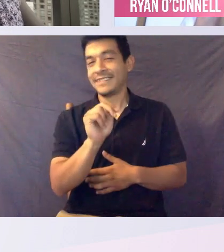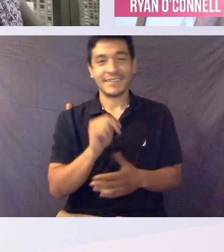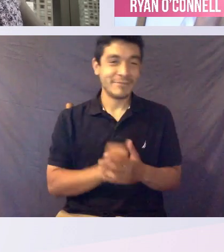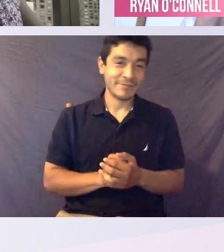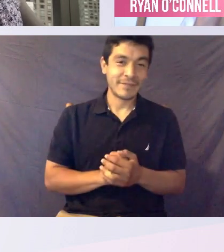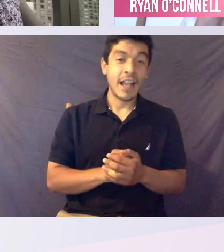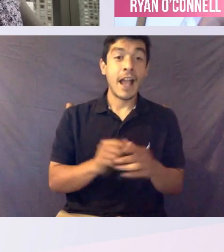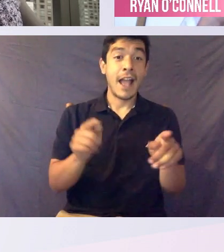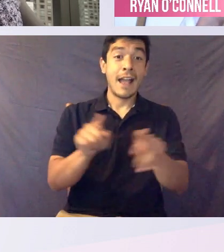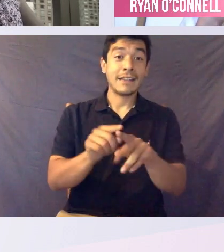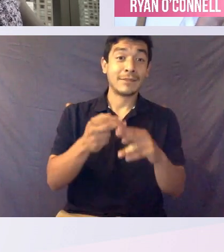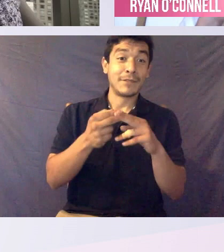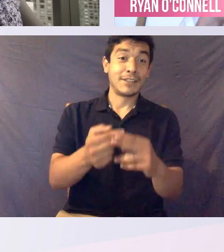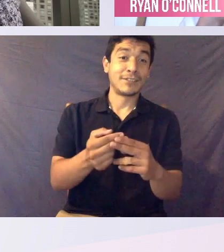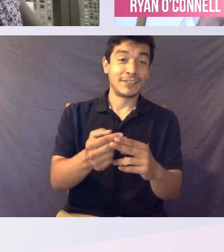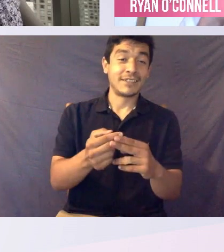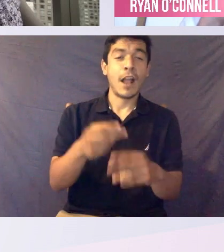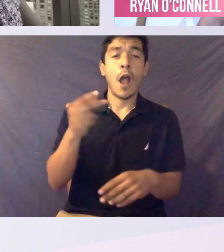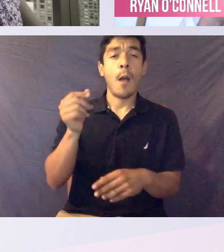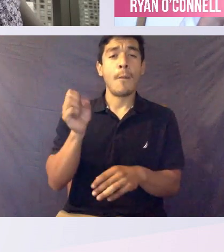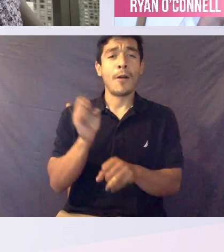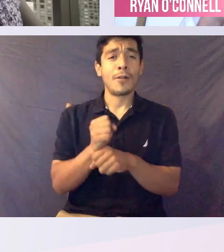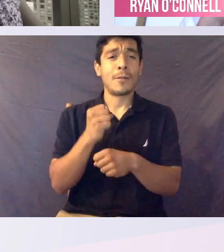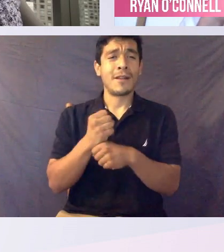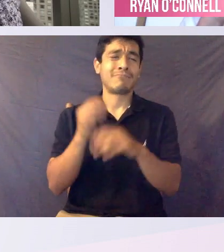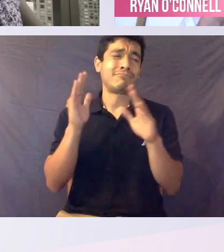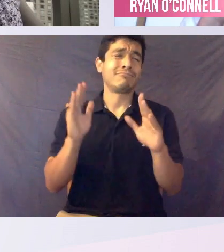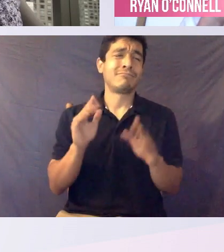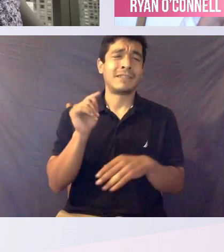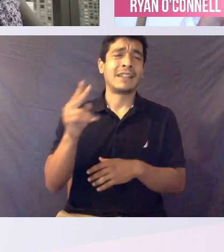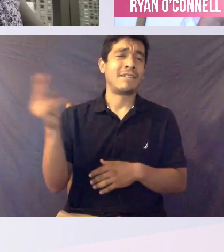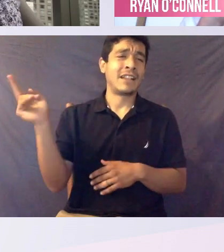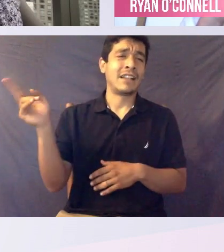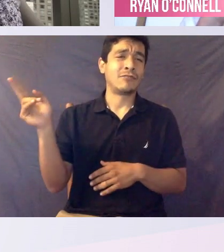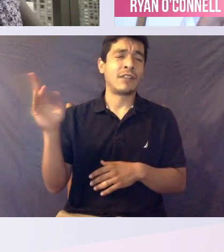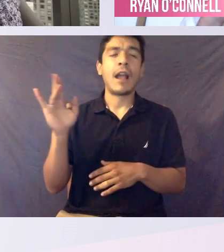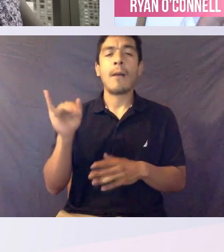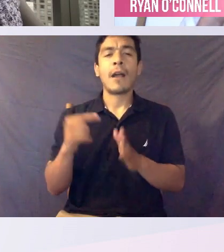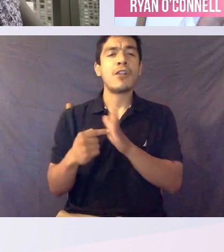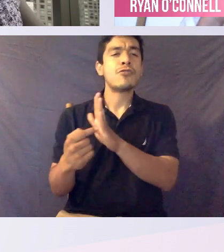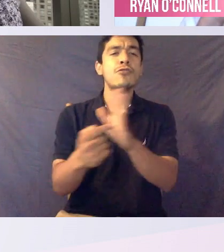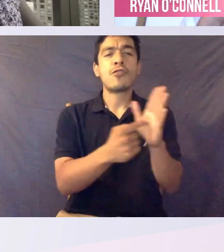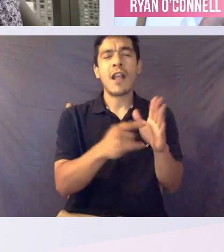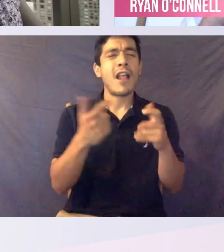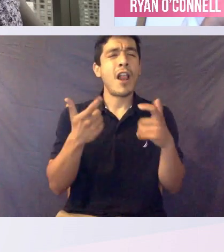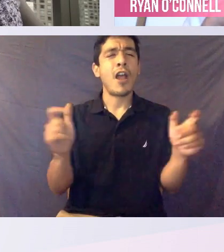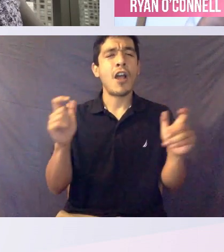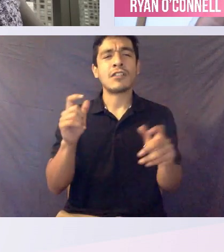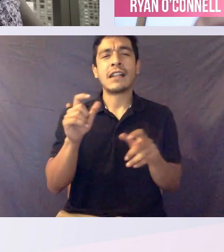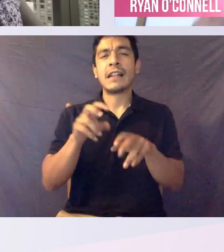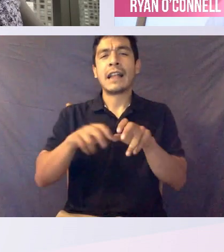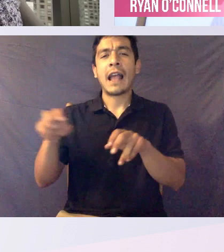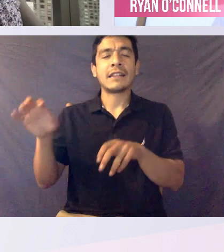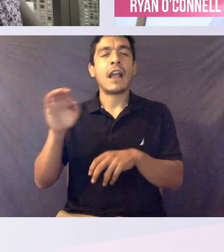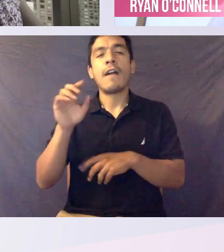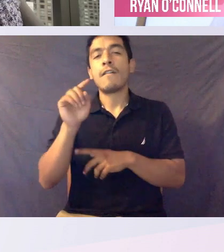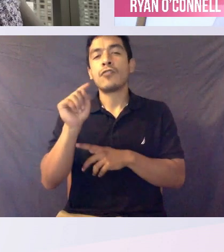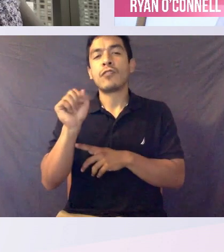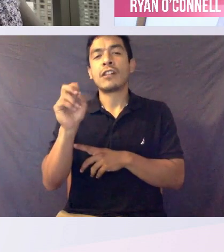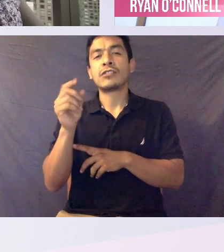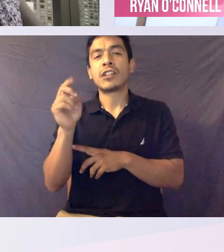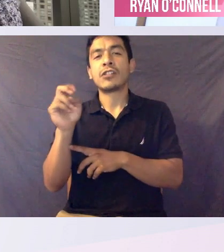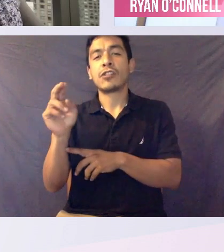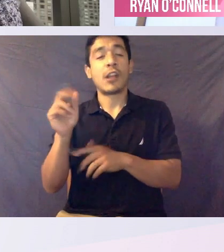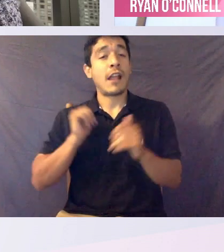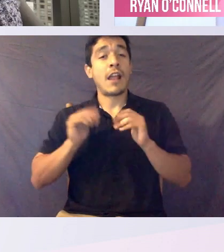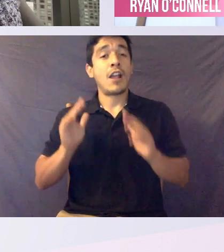mentioned, Pose has made incredible television history by featuring the largest cast of transgender actors in series regular roles and features the